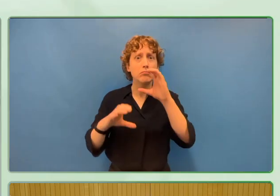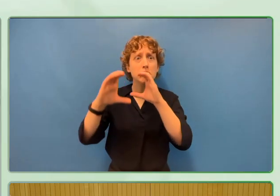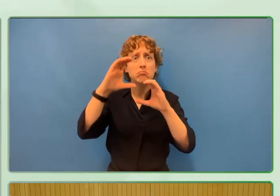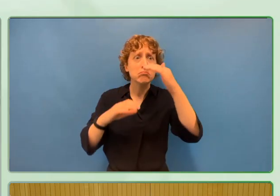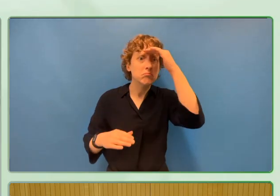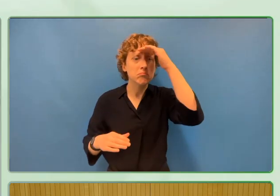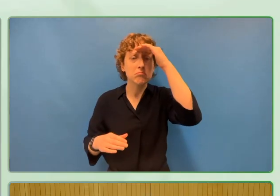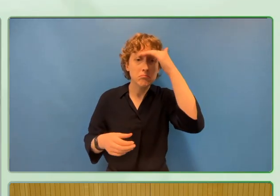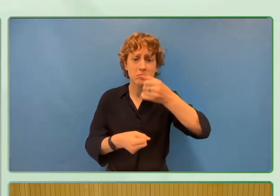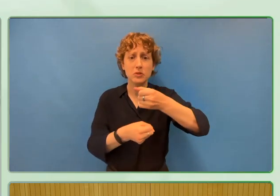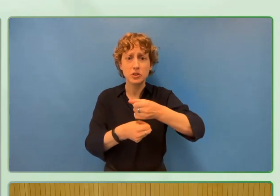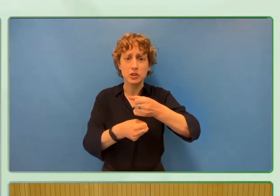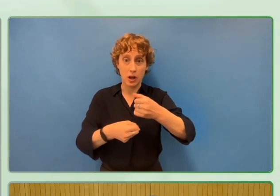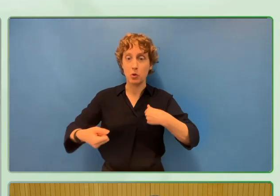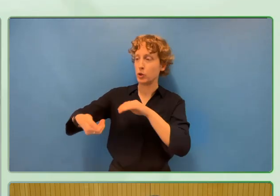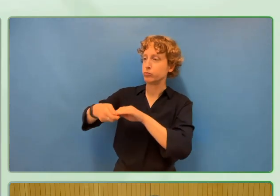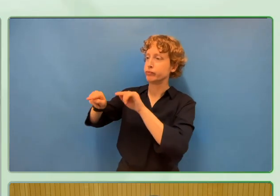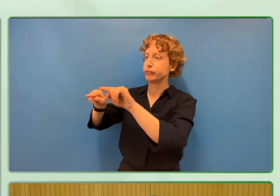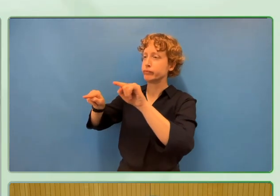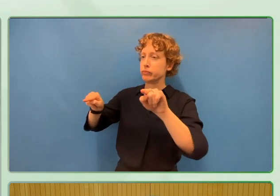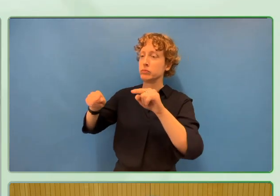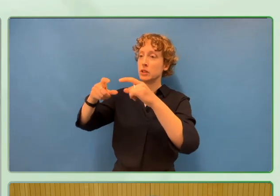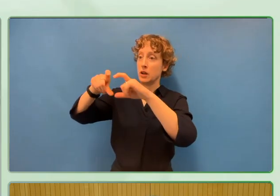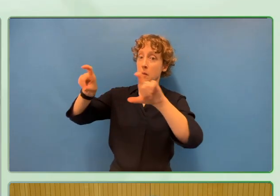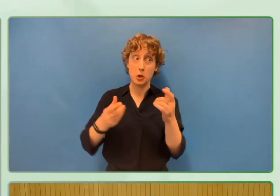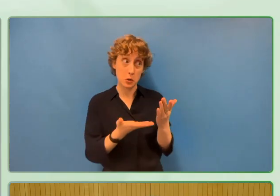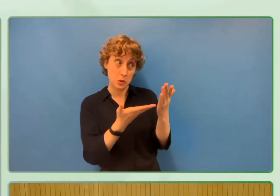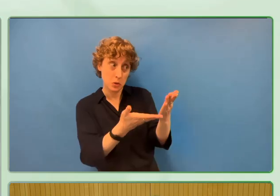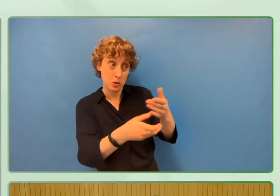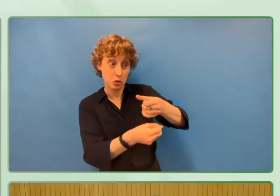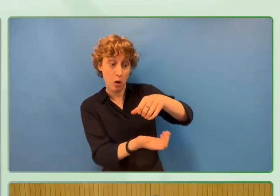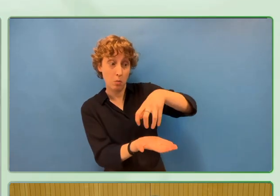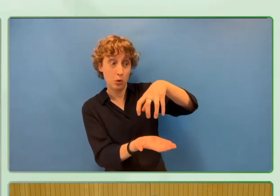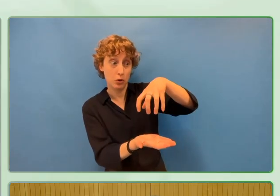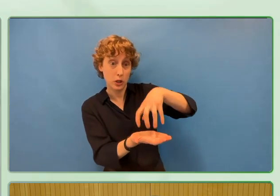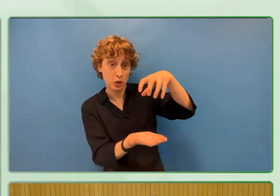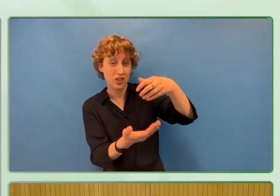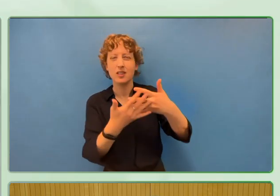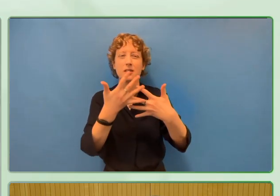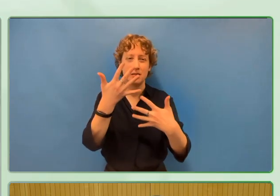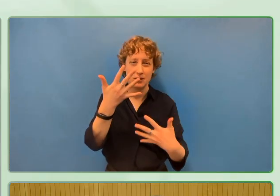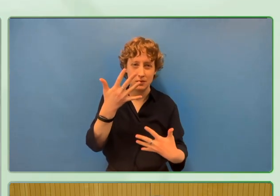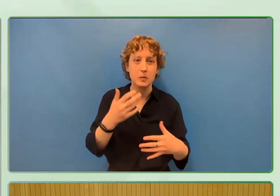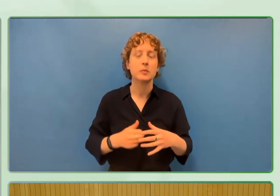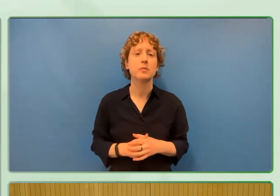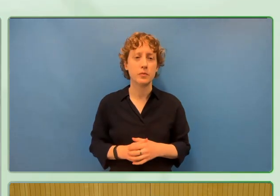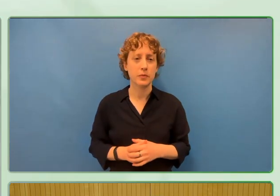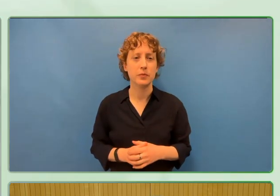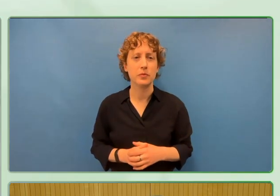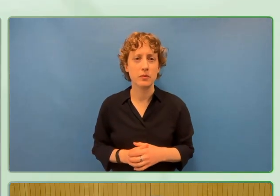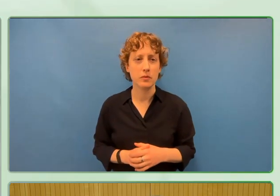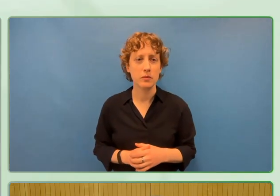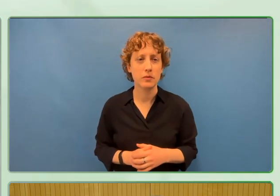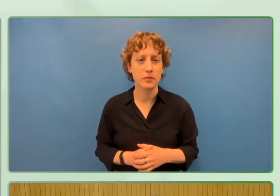for autistic individuals, for caregivers, and also as there is a lot of autistic individuals that doesn't fit in traditional jobs